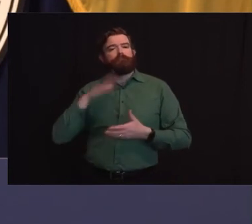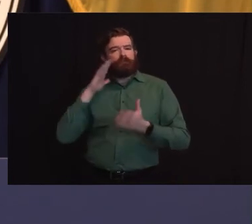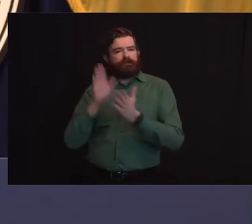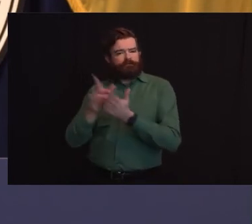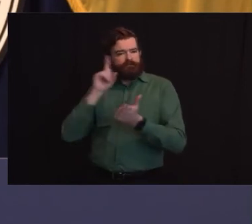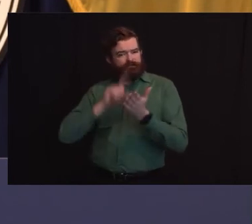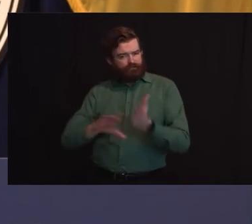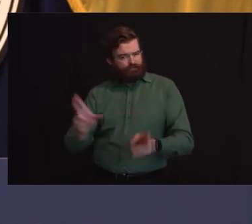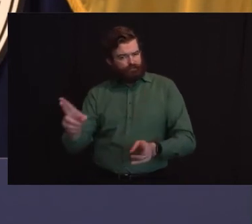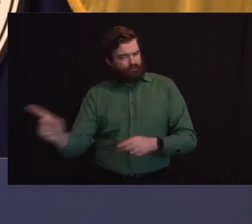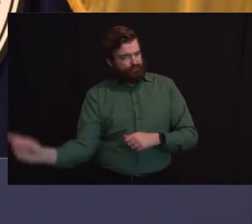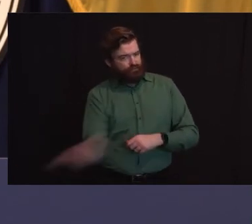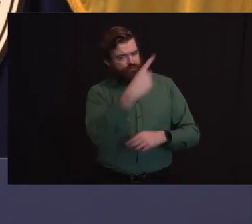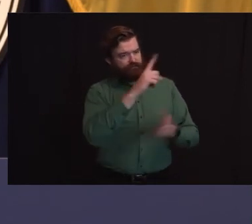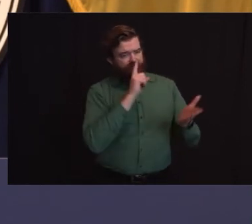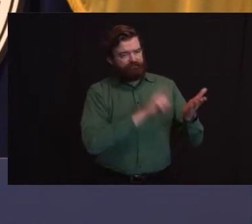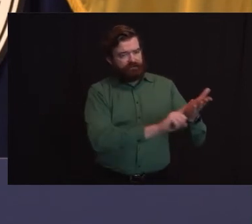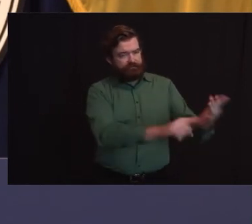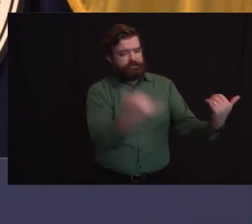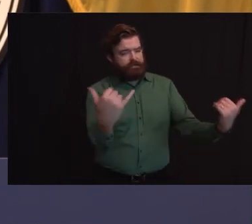get this played out.